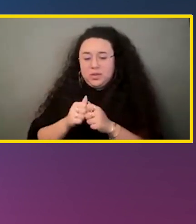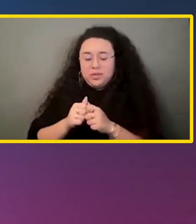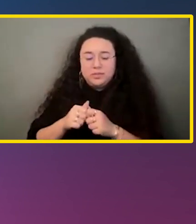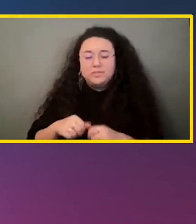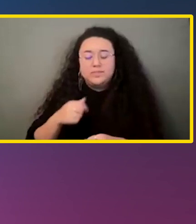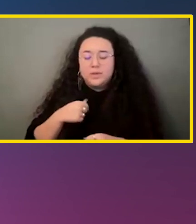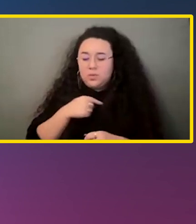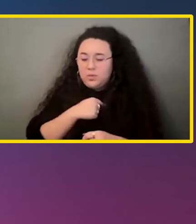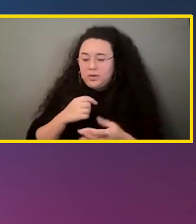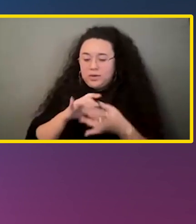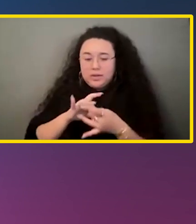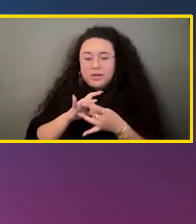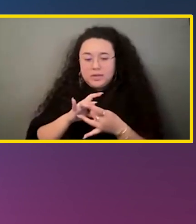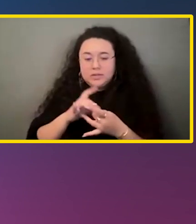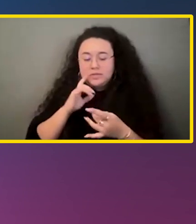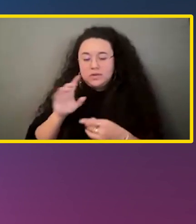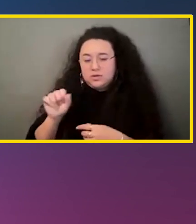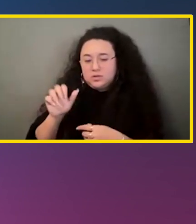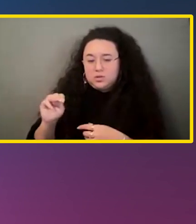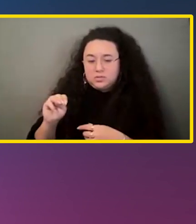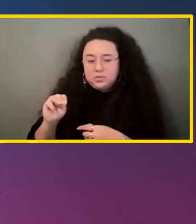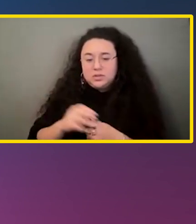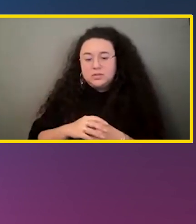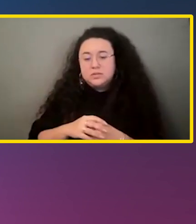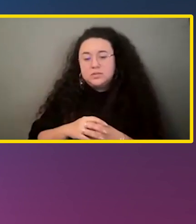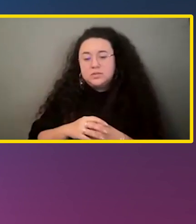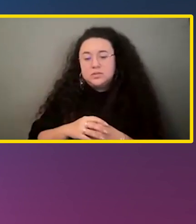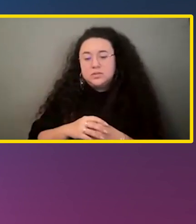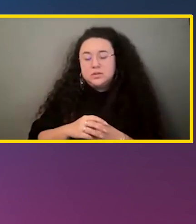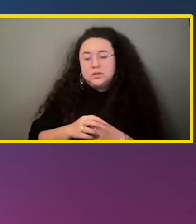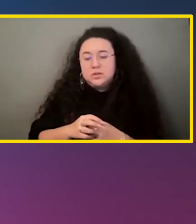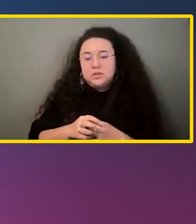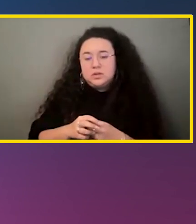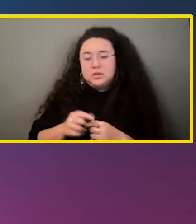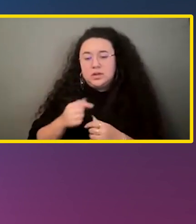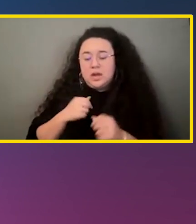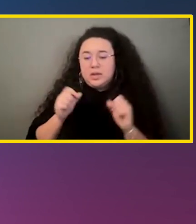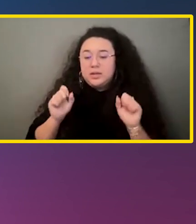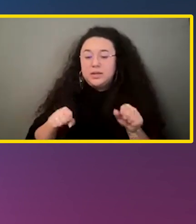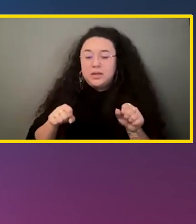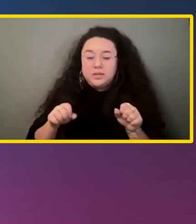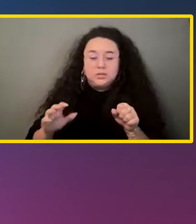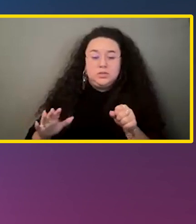so we're connected on social media, and I can totally